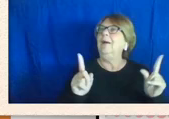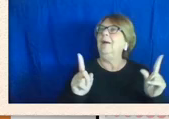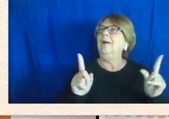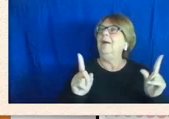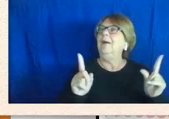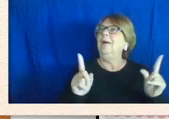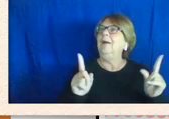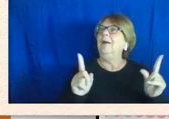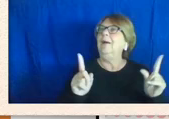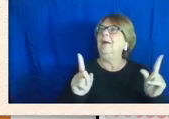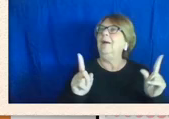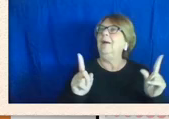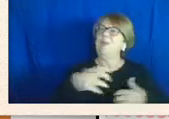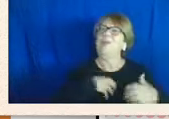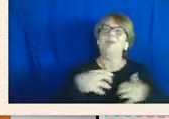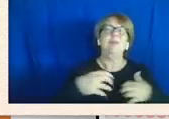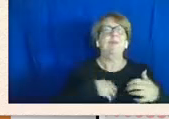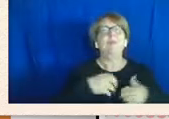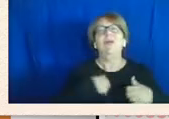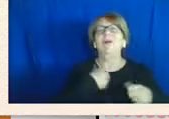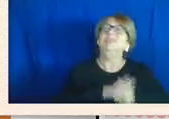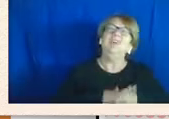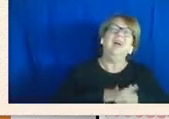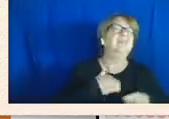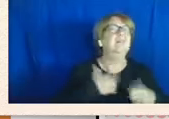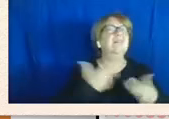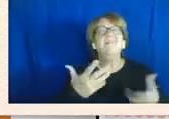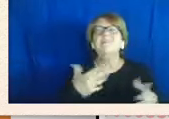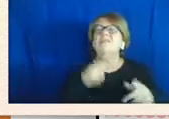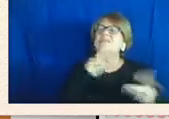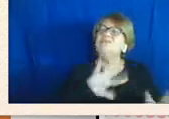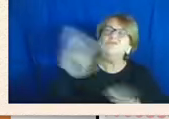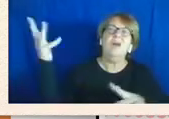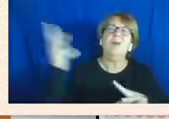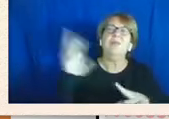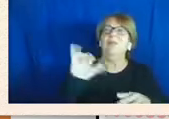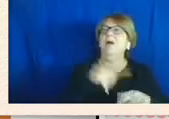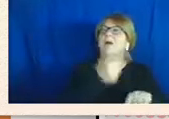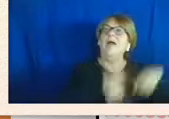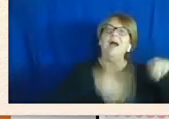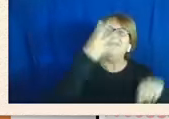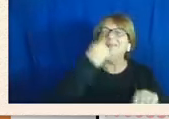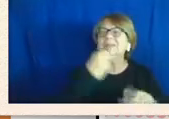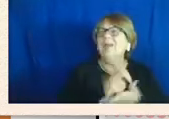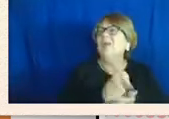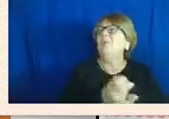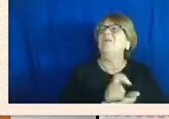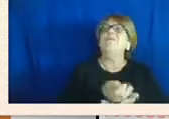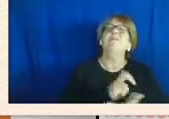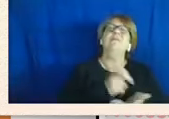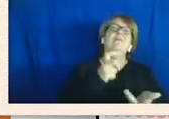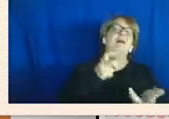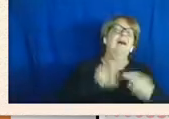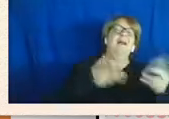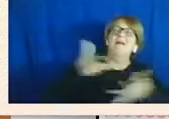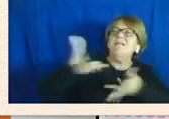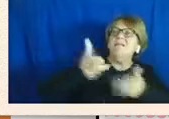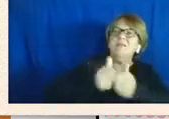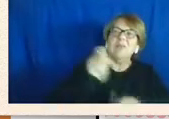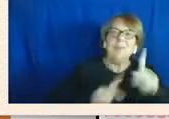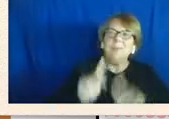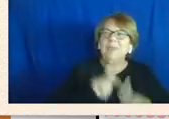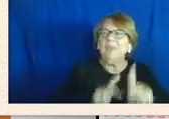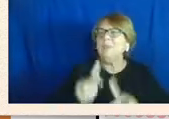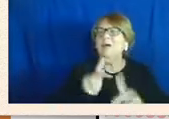of distress, or it's disrupting things like sleep, interactions with other people that they can have right now, other